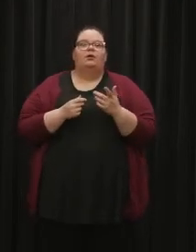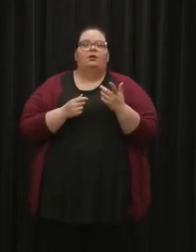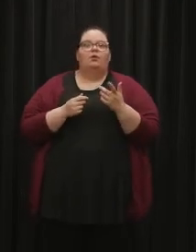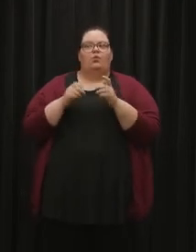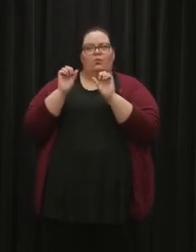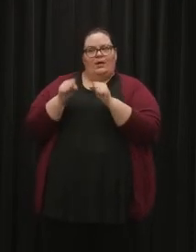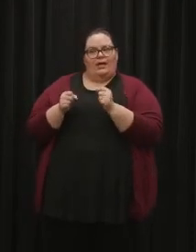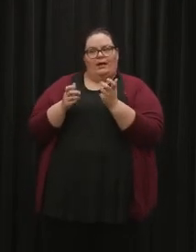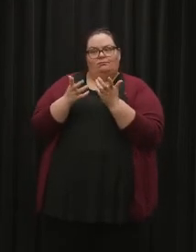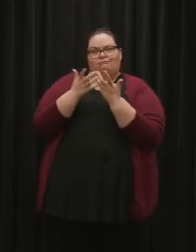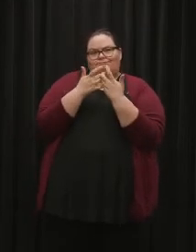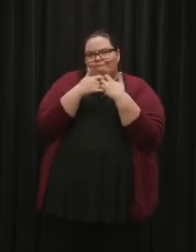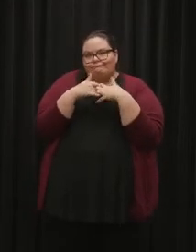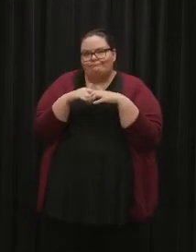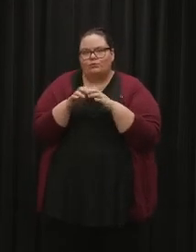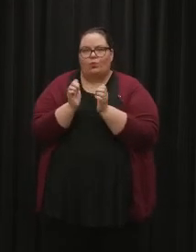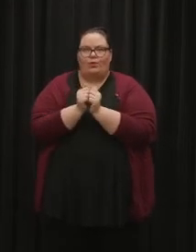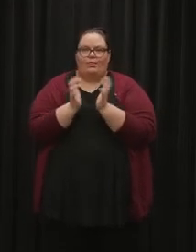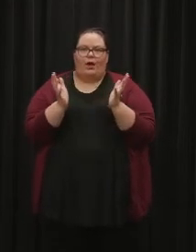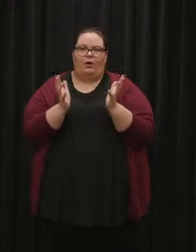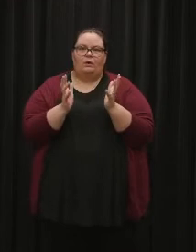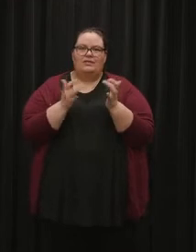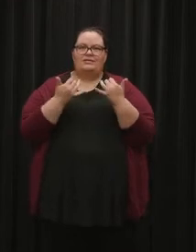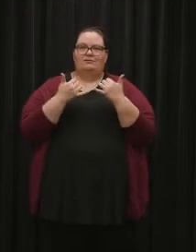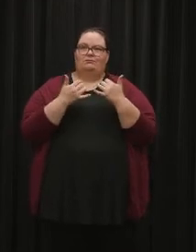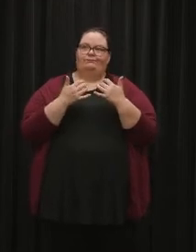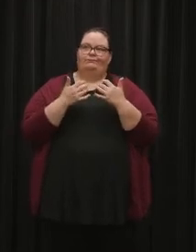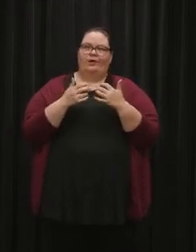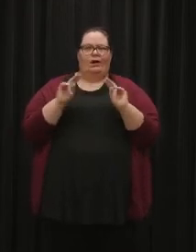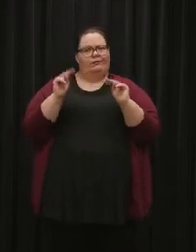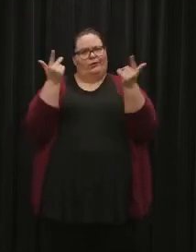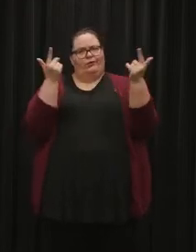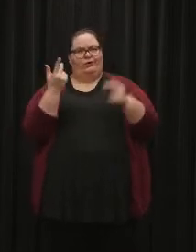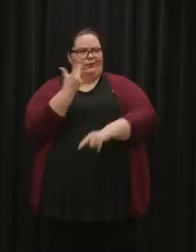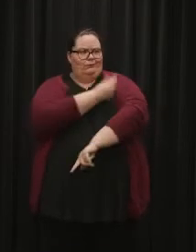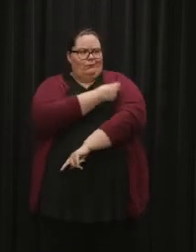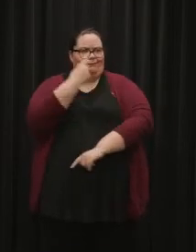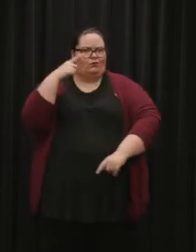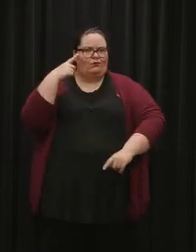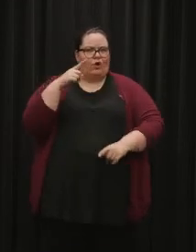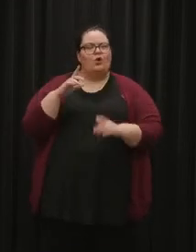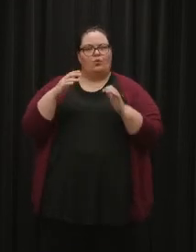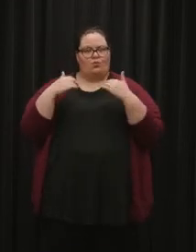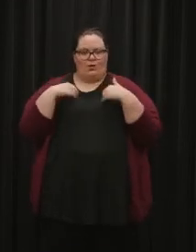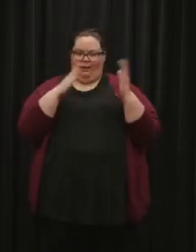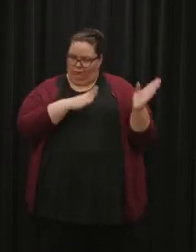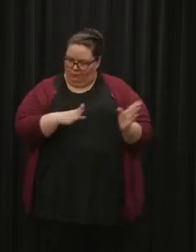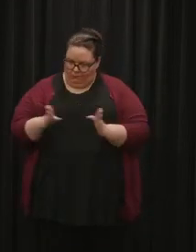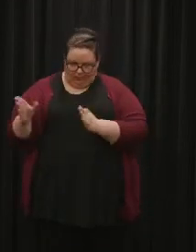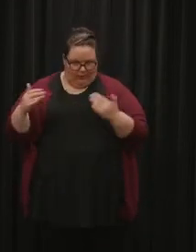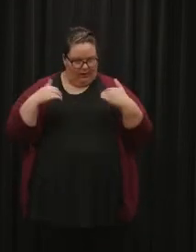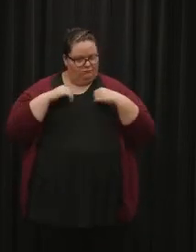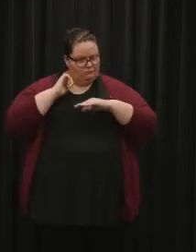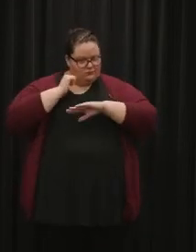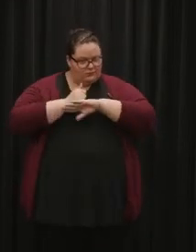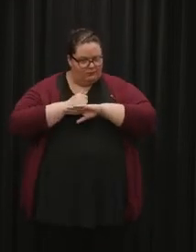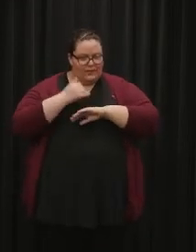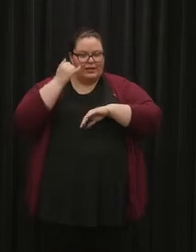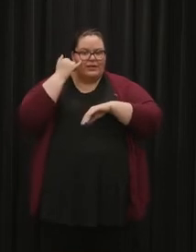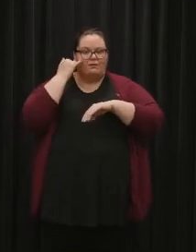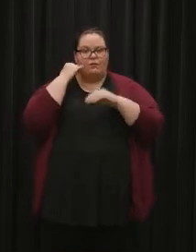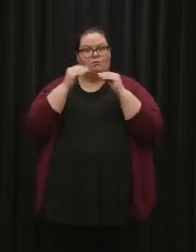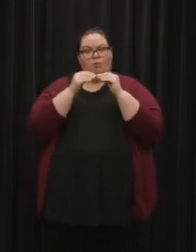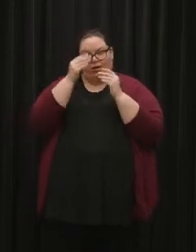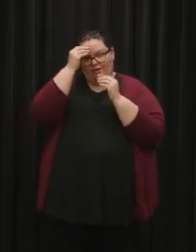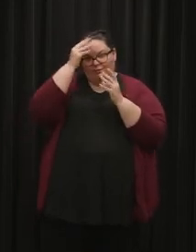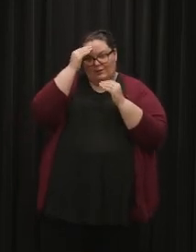that without losing its effectiveness, et cetera, with respect to the timing of that second dose. But if there are any extra